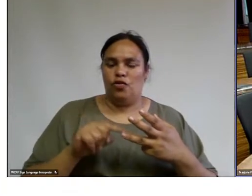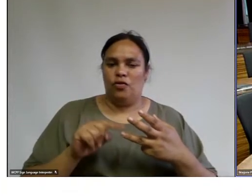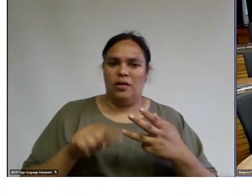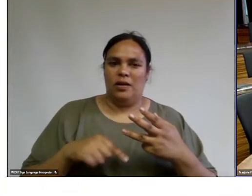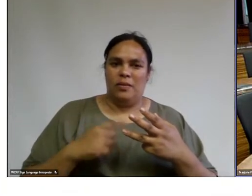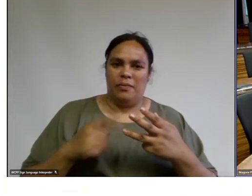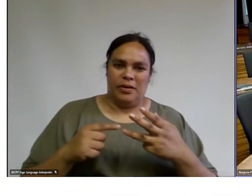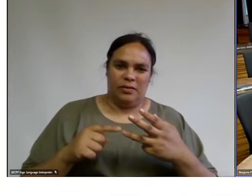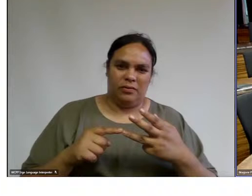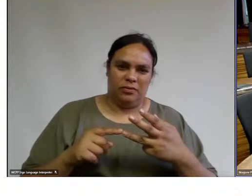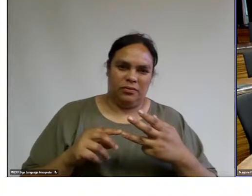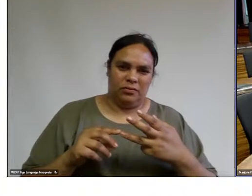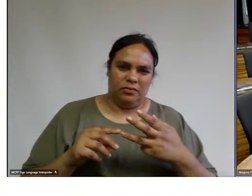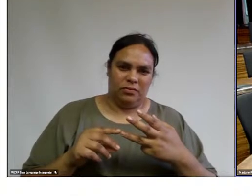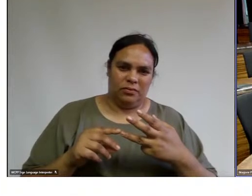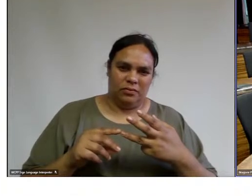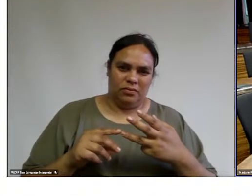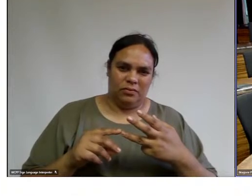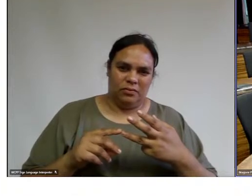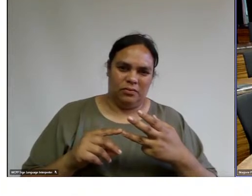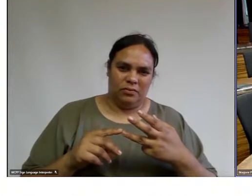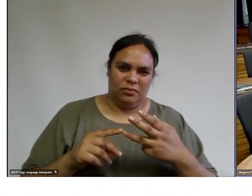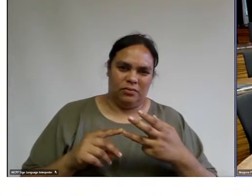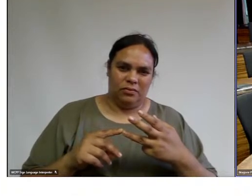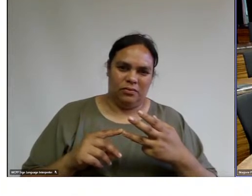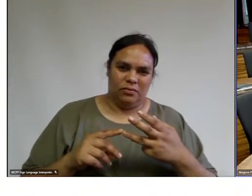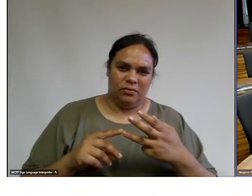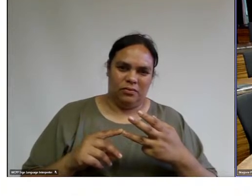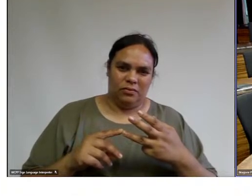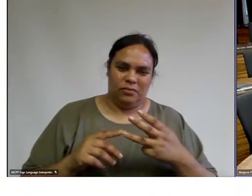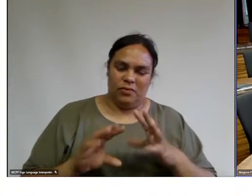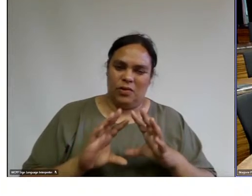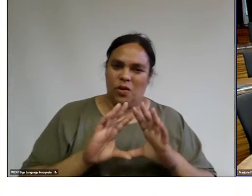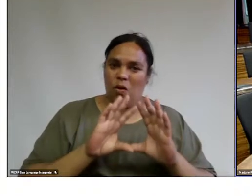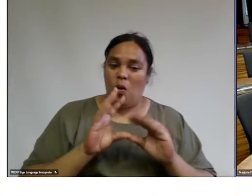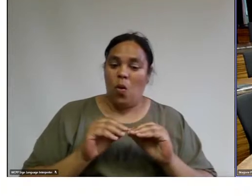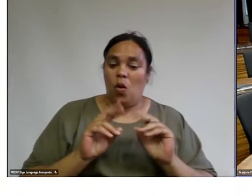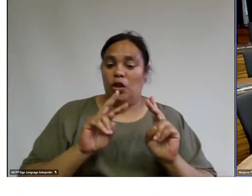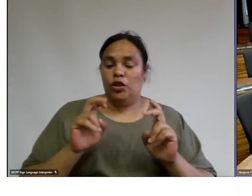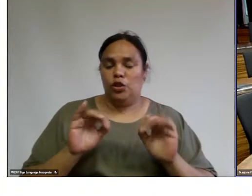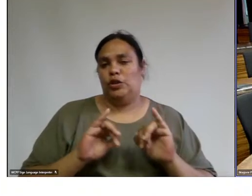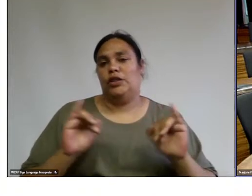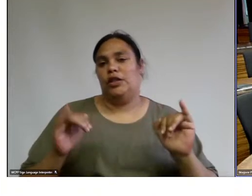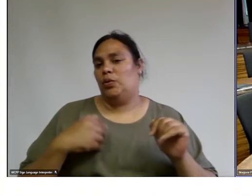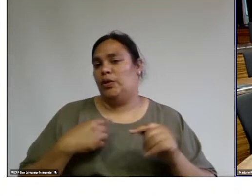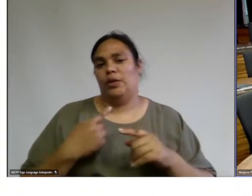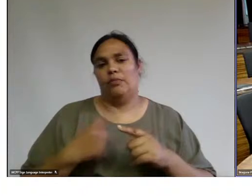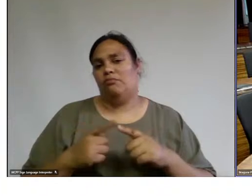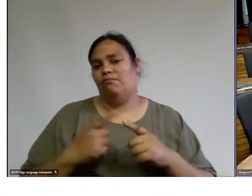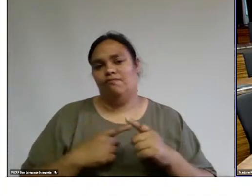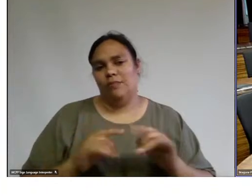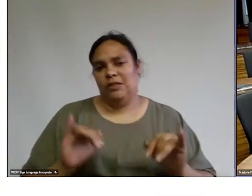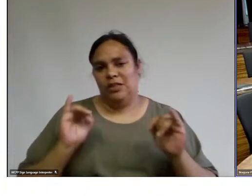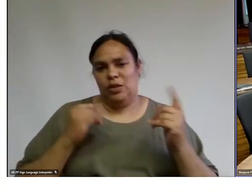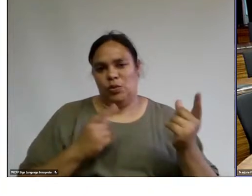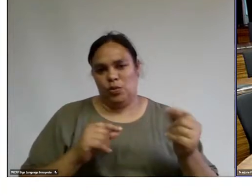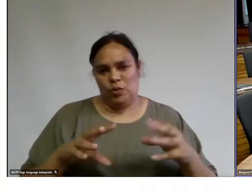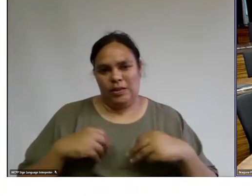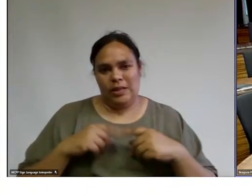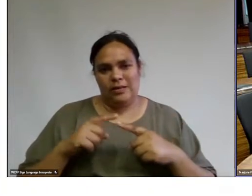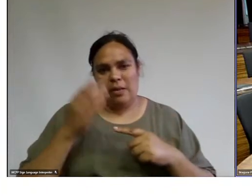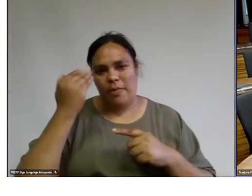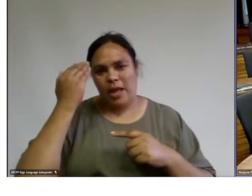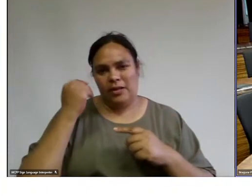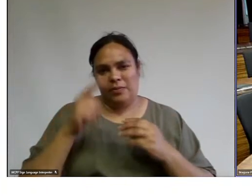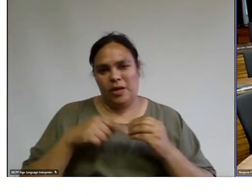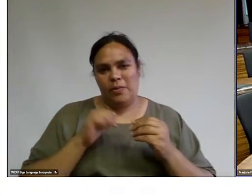that, as you know, we take irregular expenditure issues very seriously. So the particular aspect of